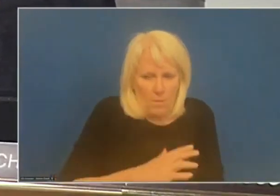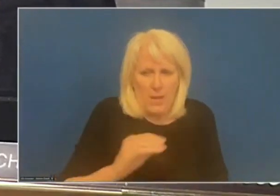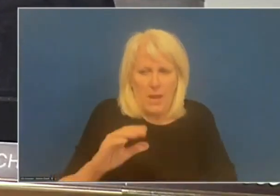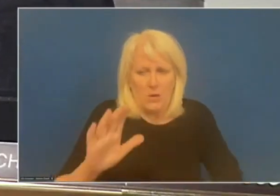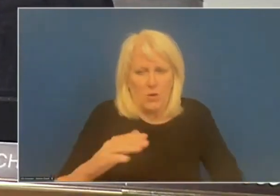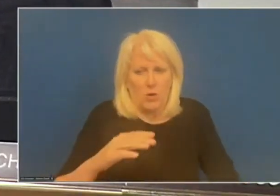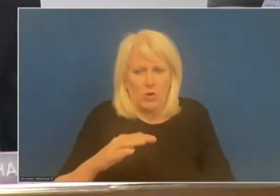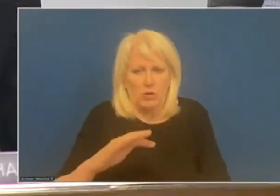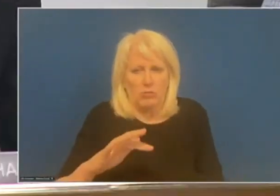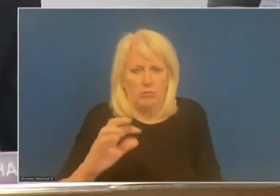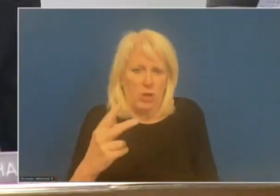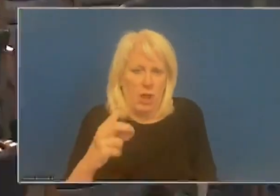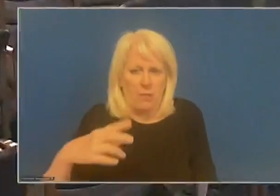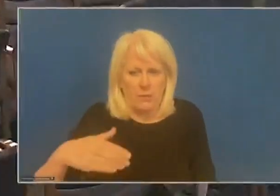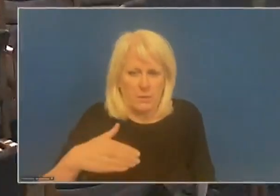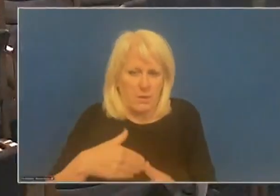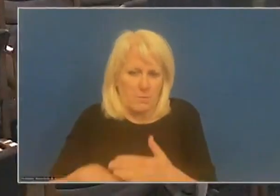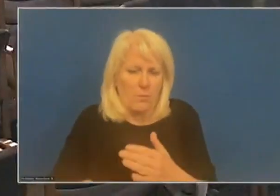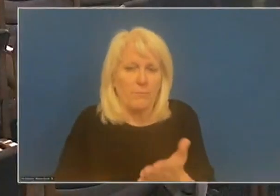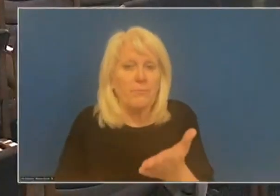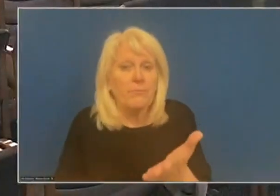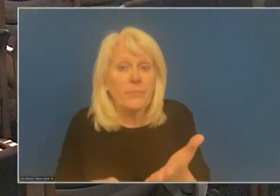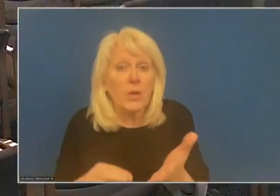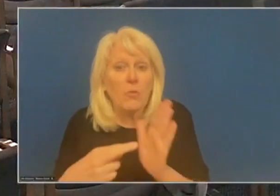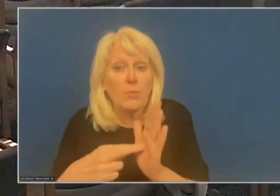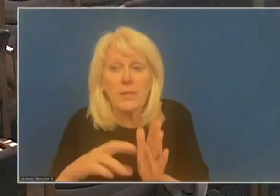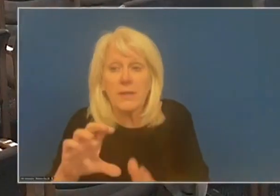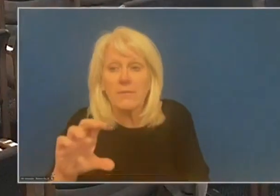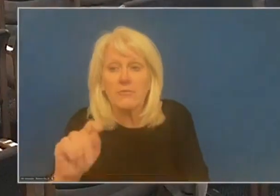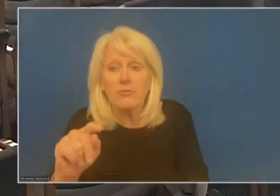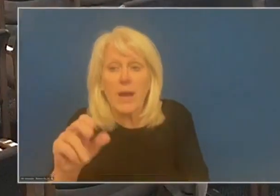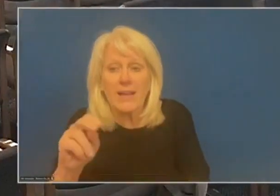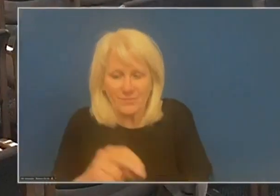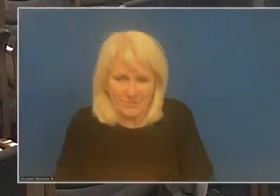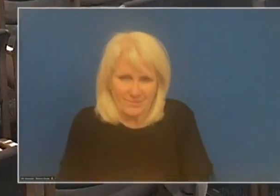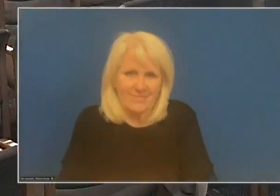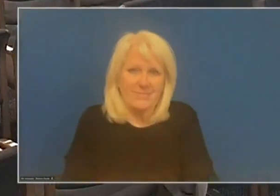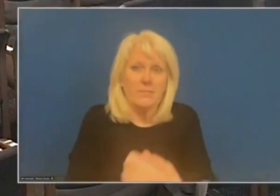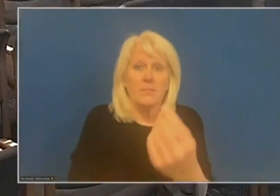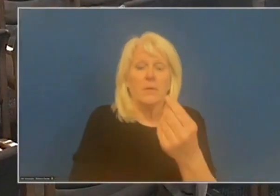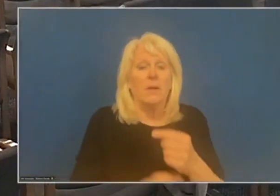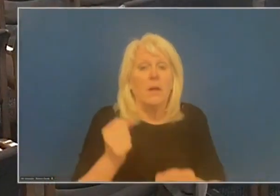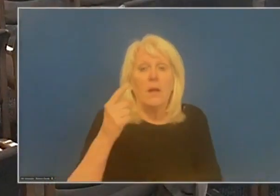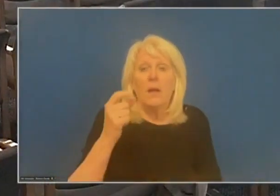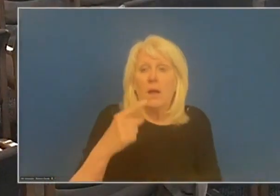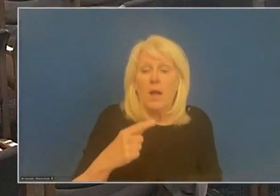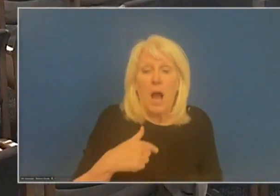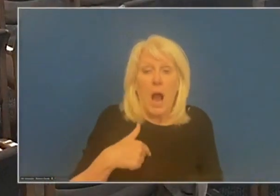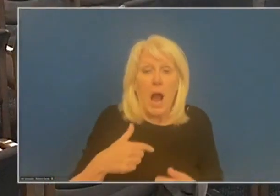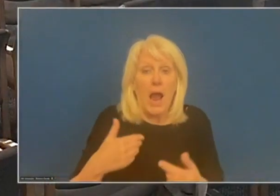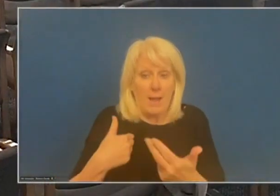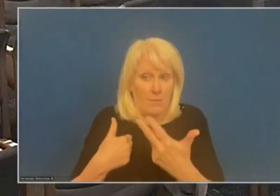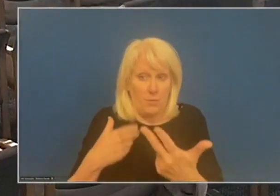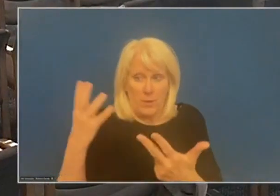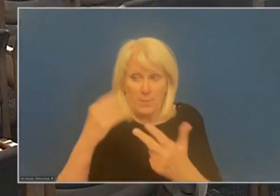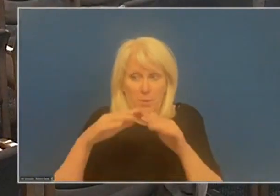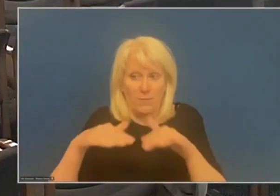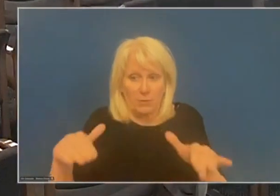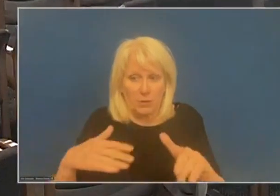Anybody else? Representative Tran. It took me 7 pregnancies to have my 3 beautiful